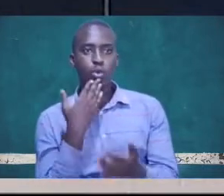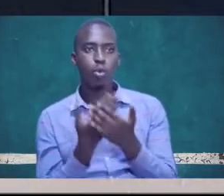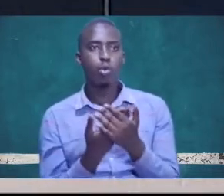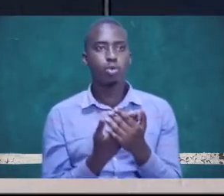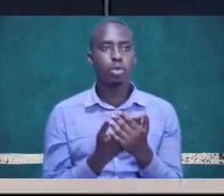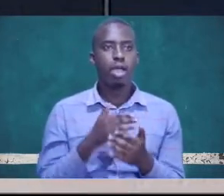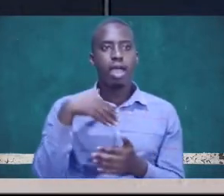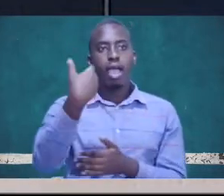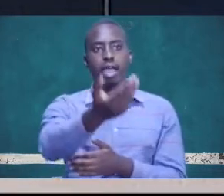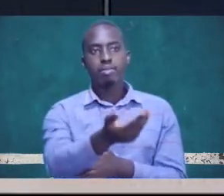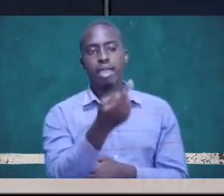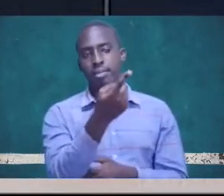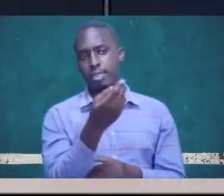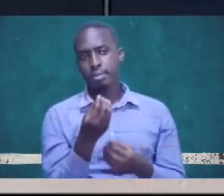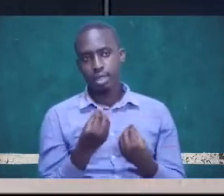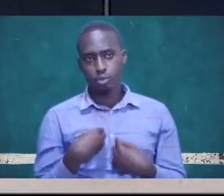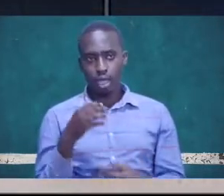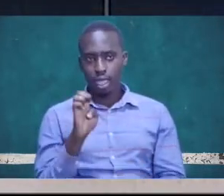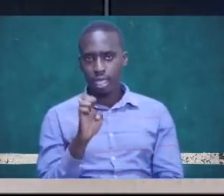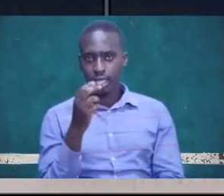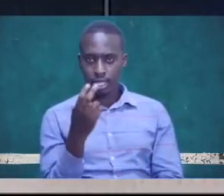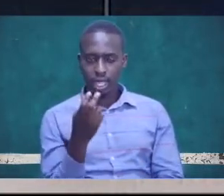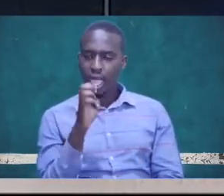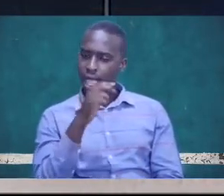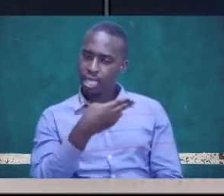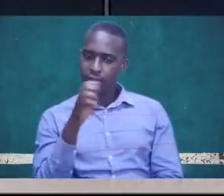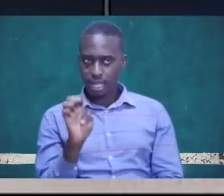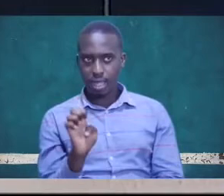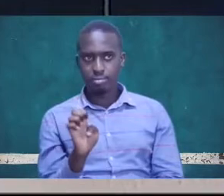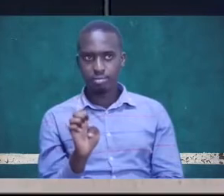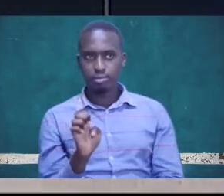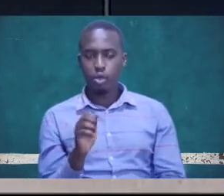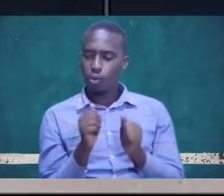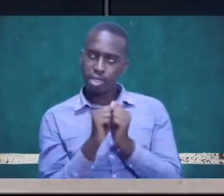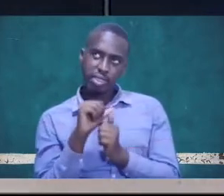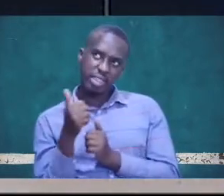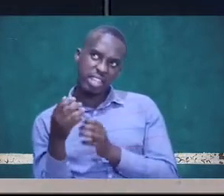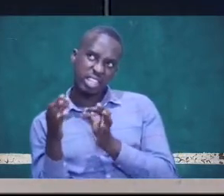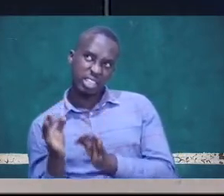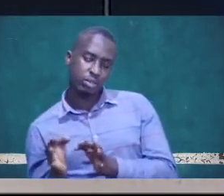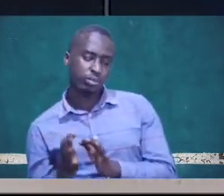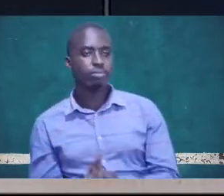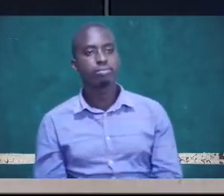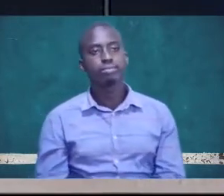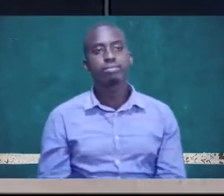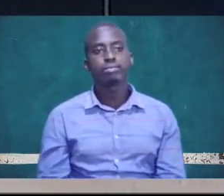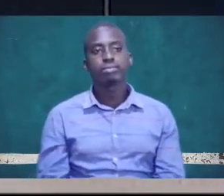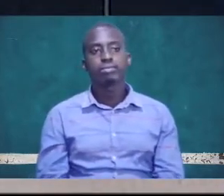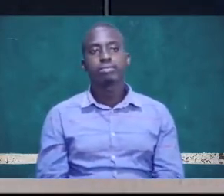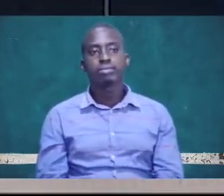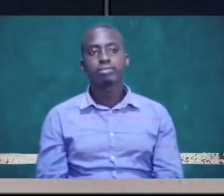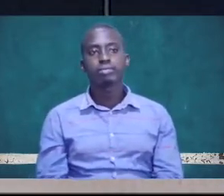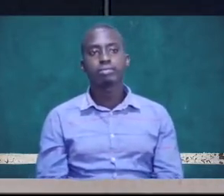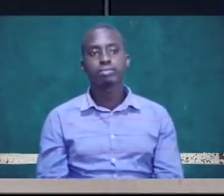And then this gives helium. And together with another particle. So this time it is not going